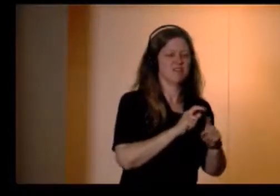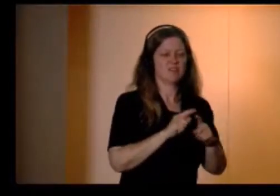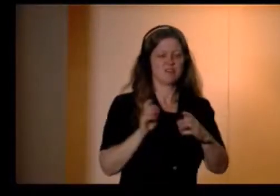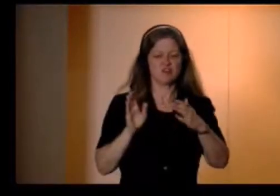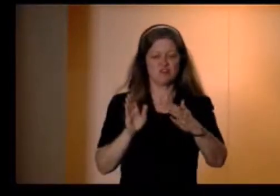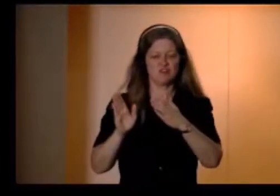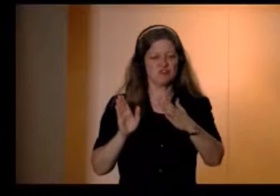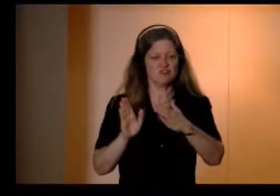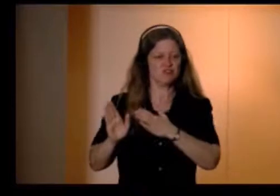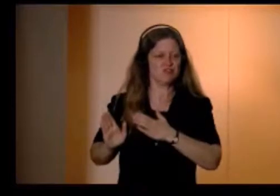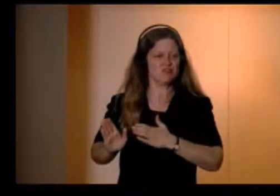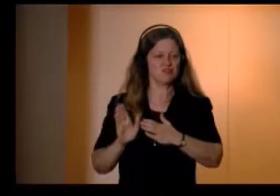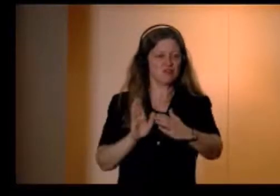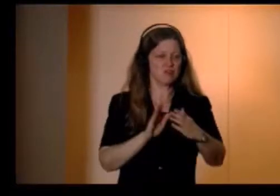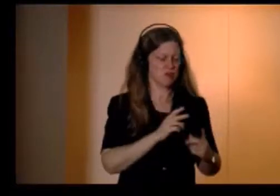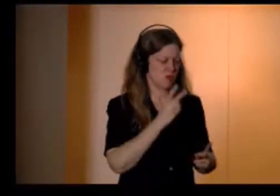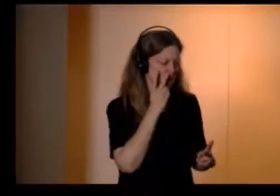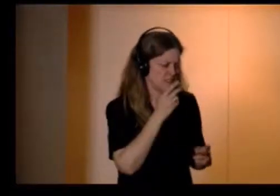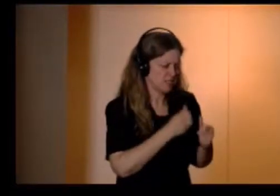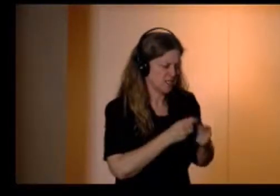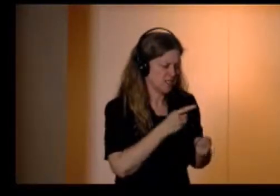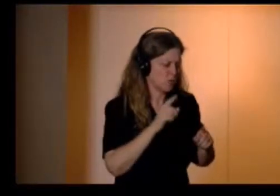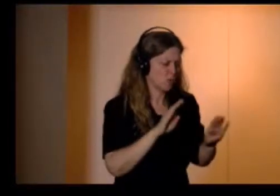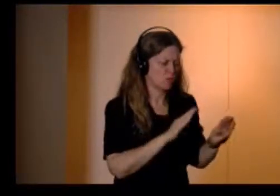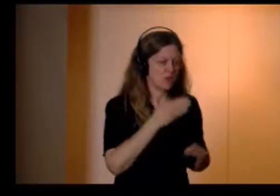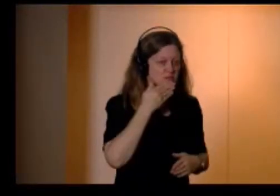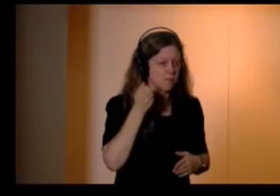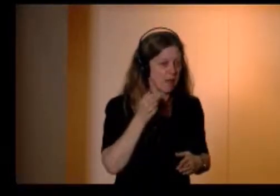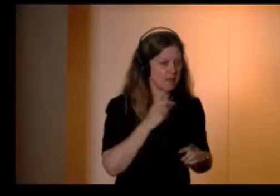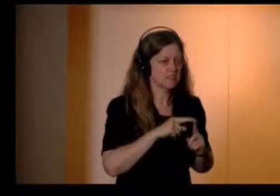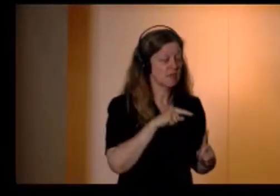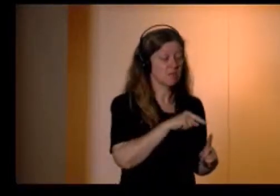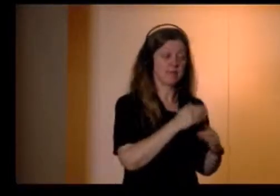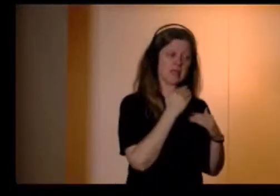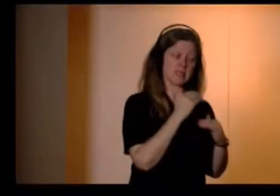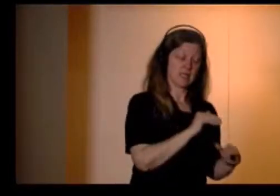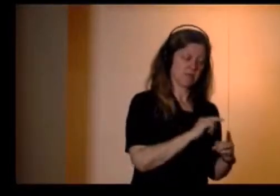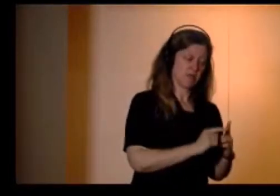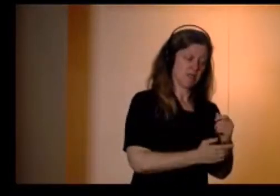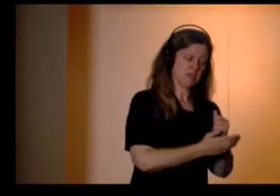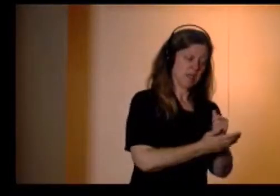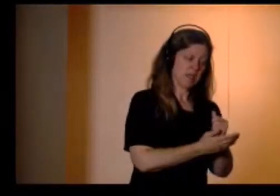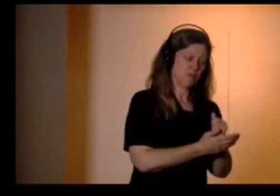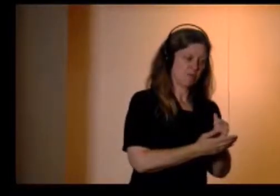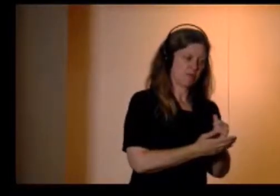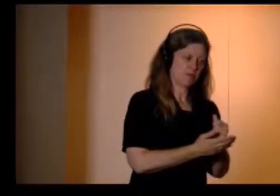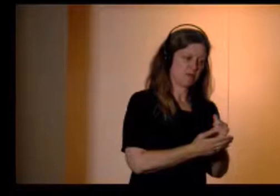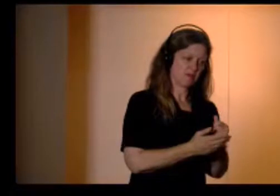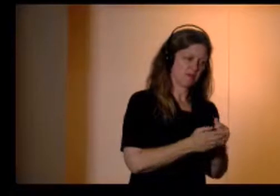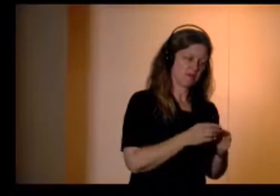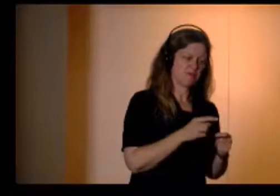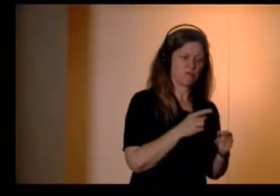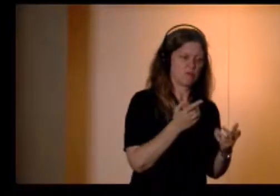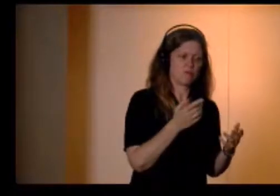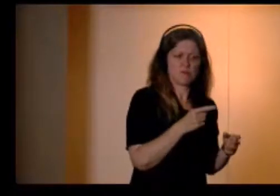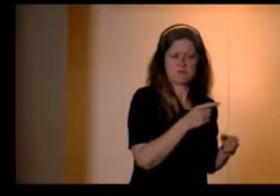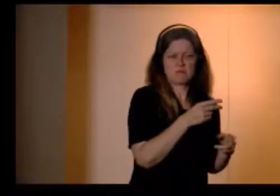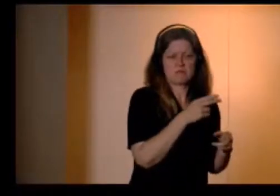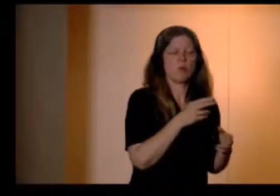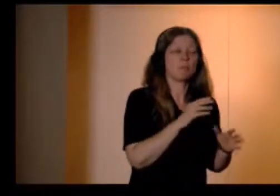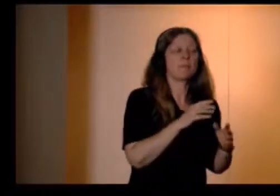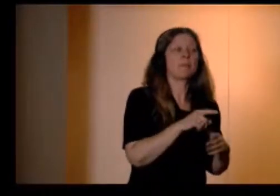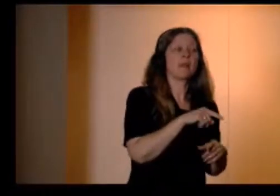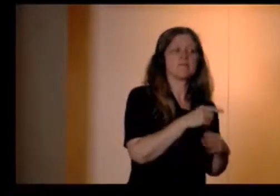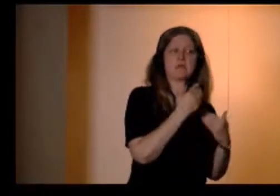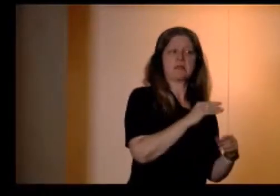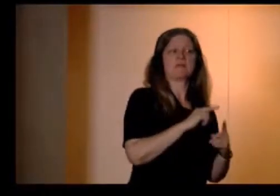and see which one behaves best. But that is limited to having really a very short, easy piece of code, right? And of course, I can